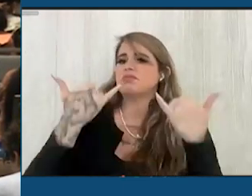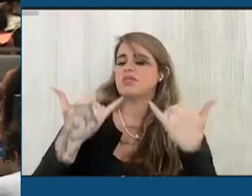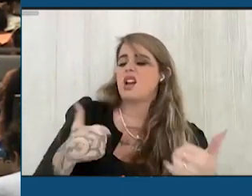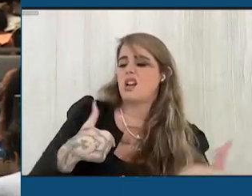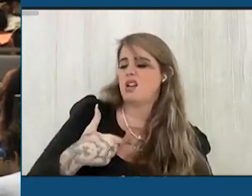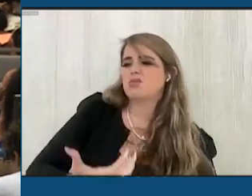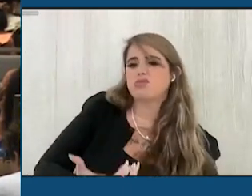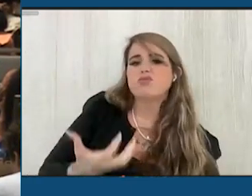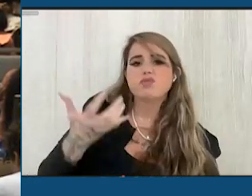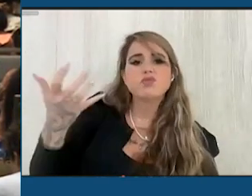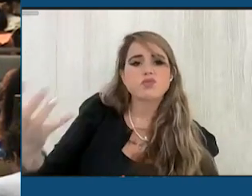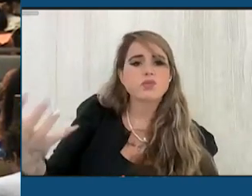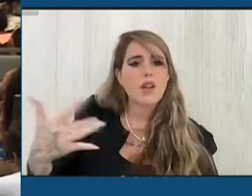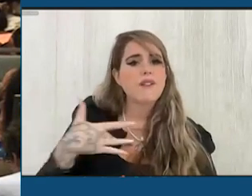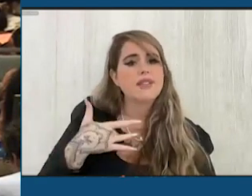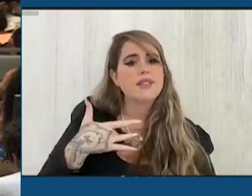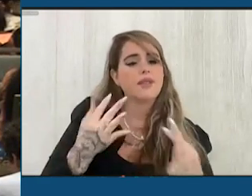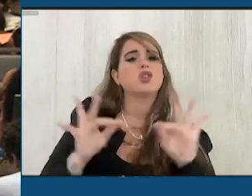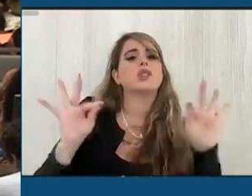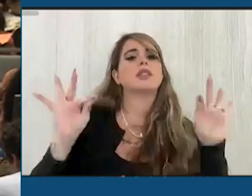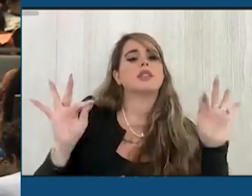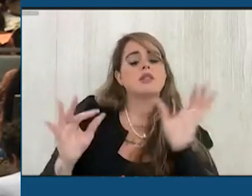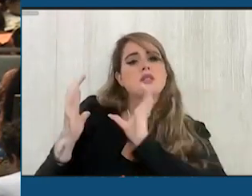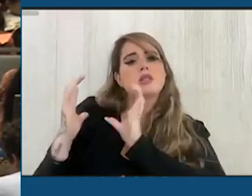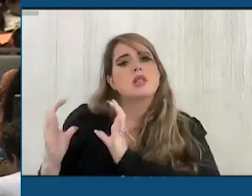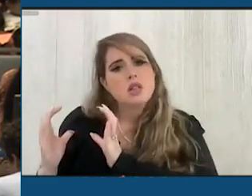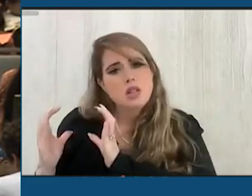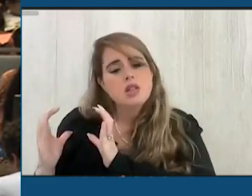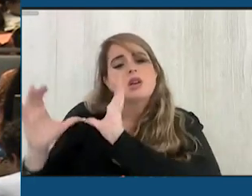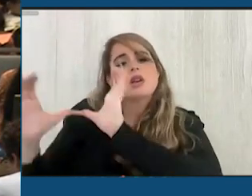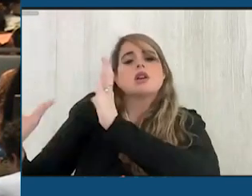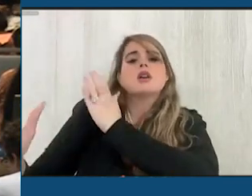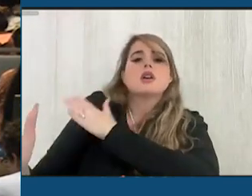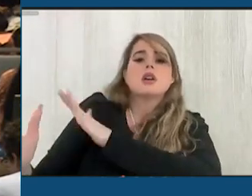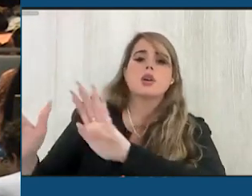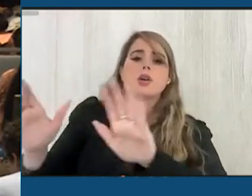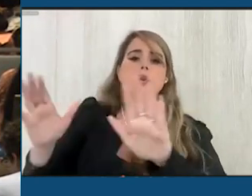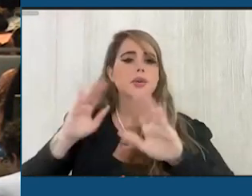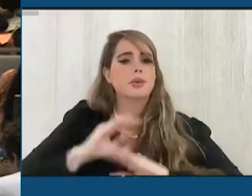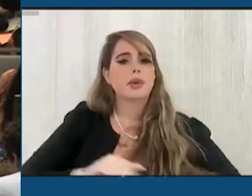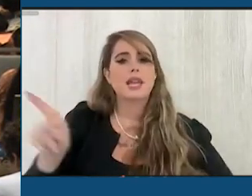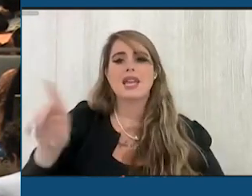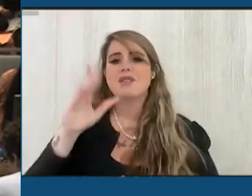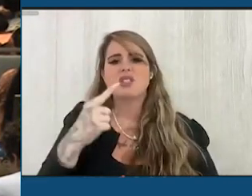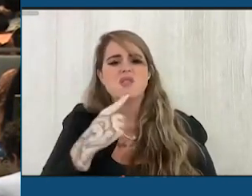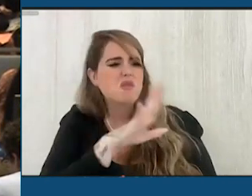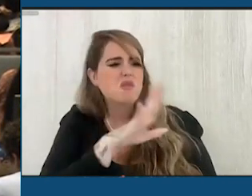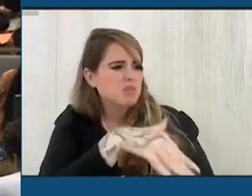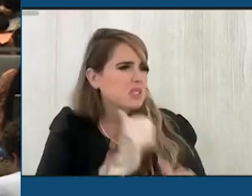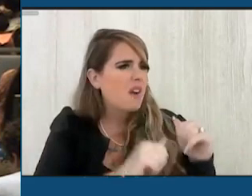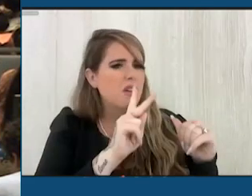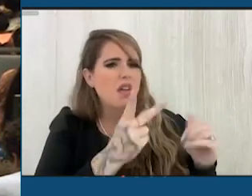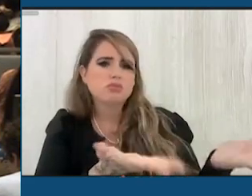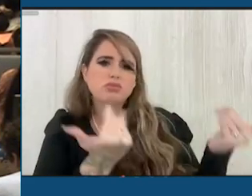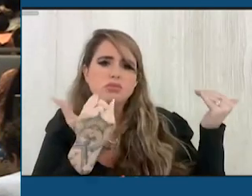that freedom of all that pain. He didn't say, toughen up. He didn't say, oh my